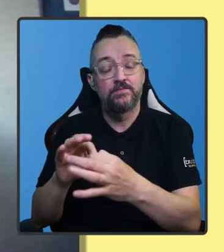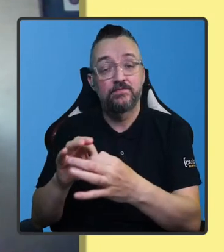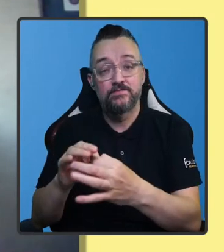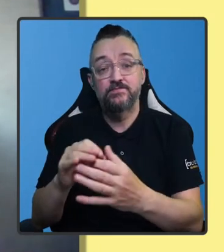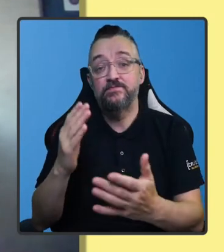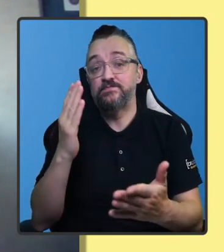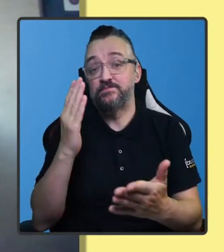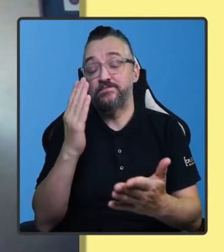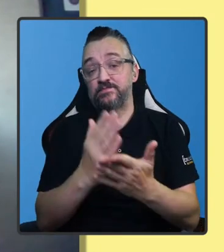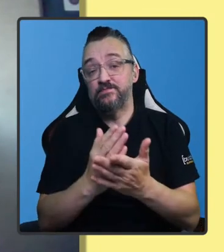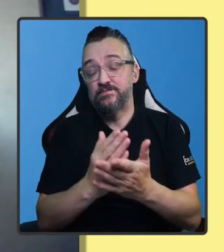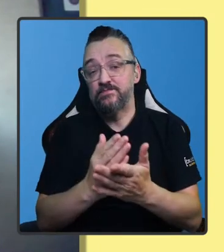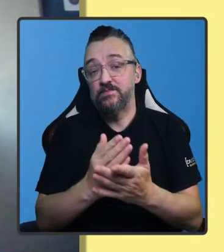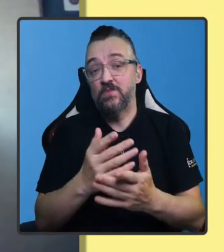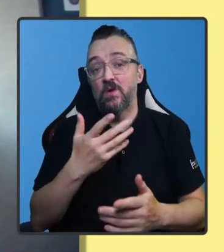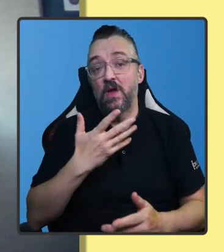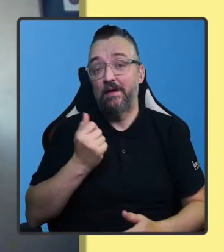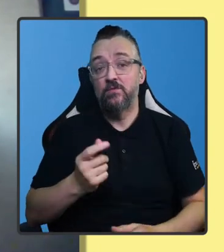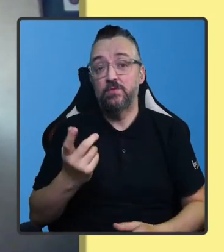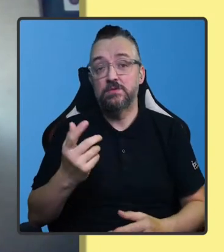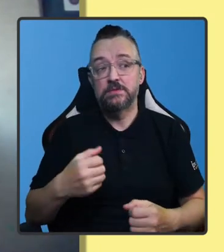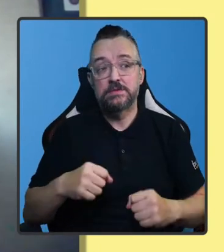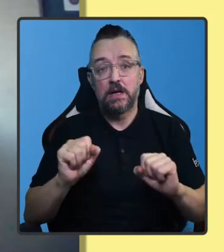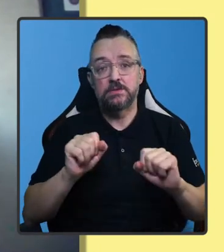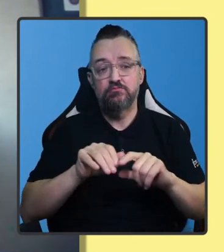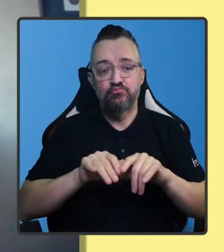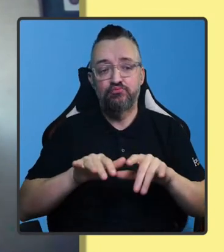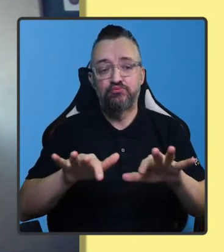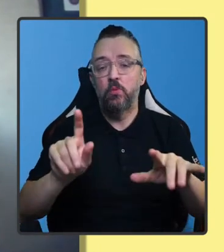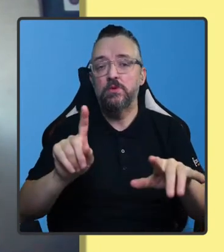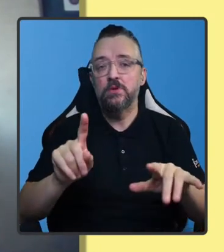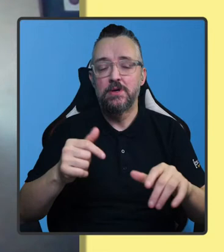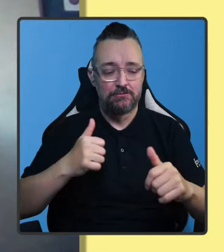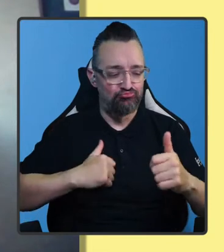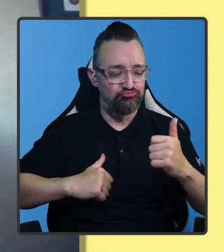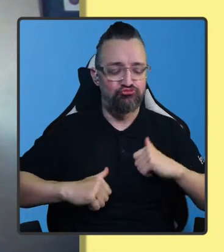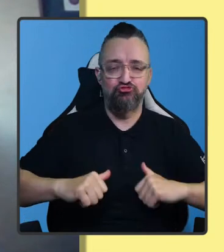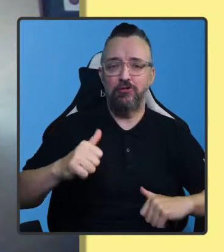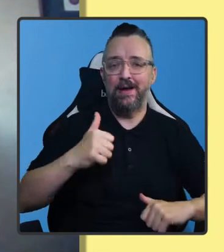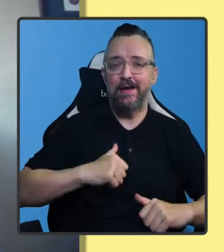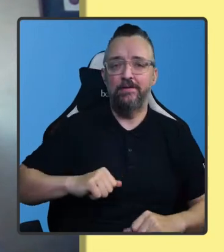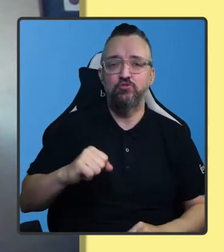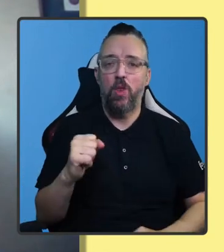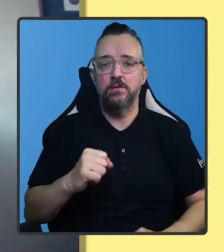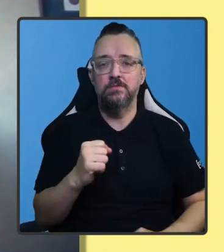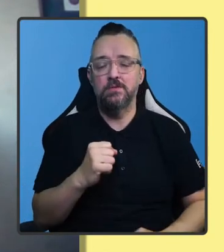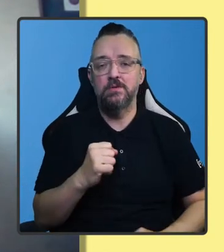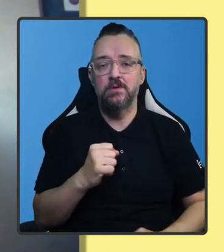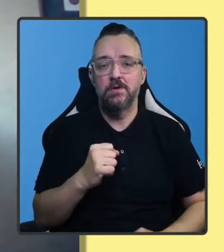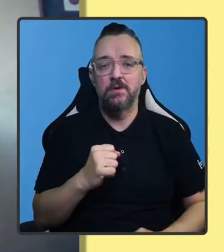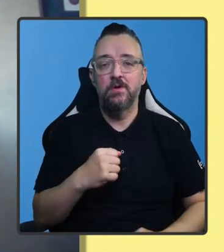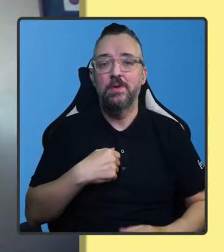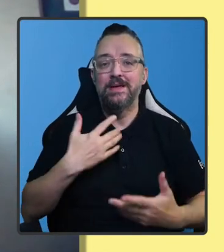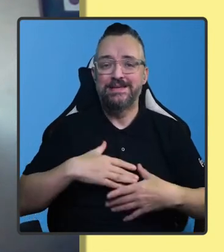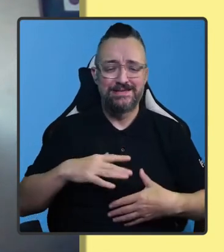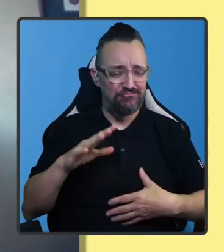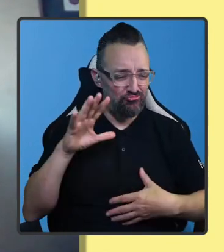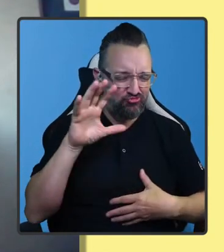undeniable renewal of national pride blowing through Scotland. The prize is there for the winning. It's up to us to reach out and to grasp